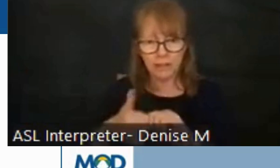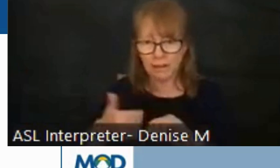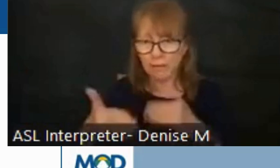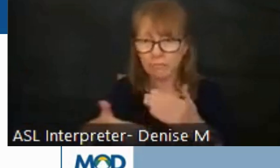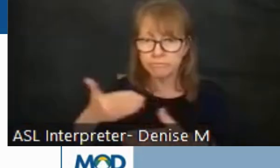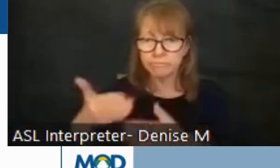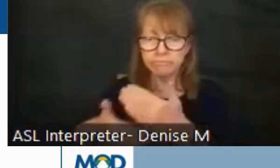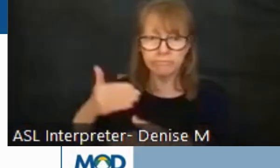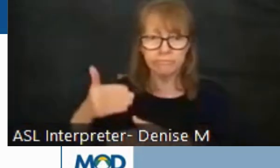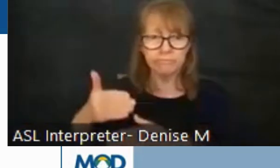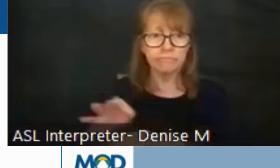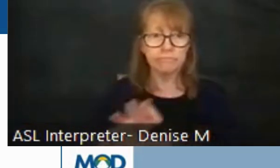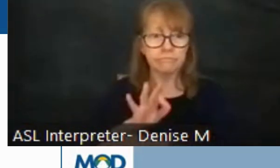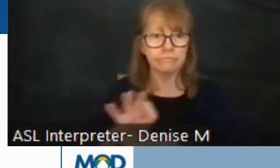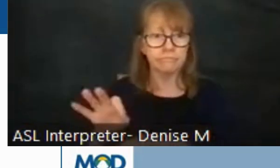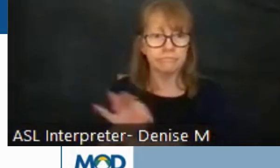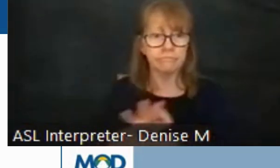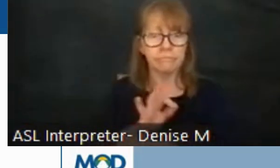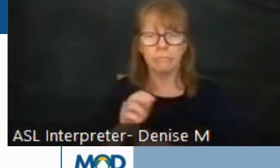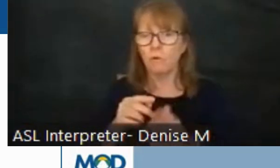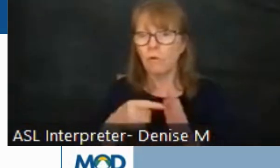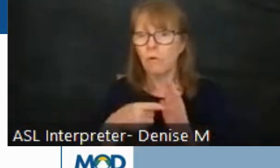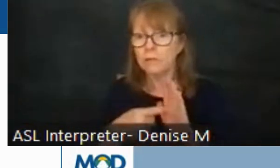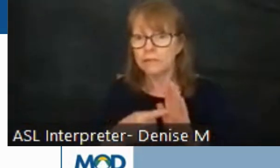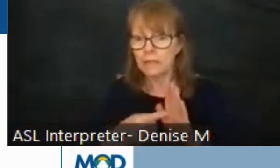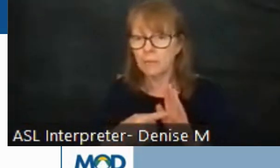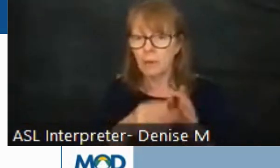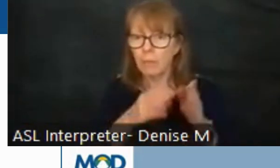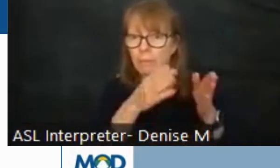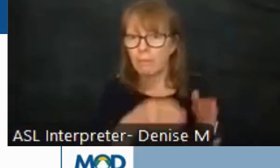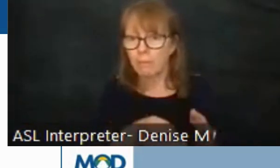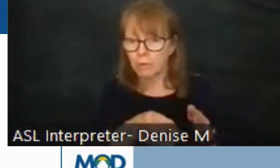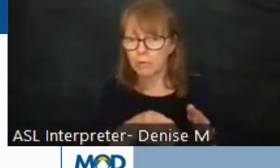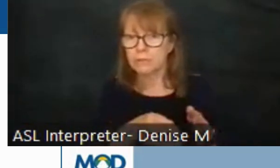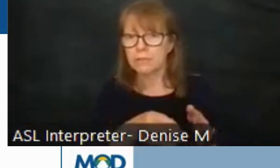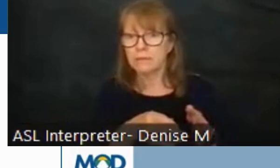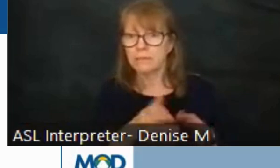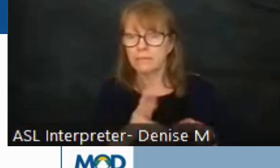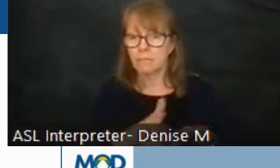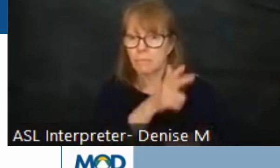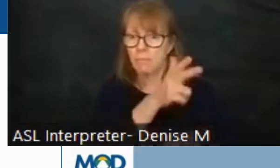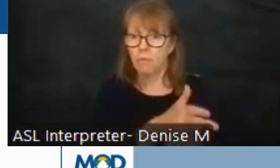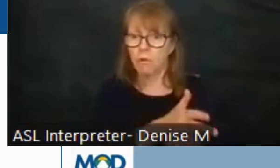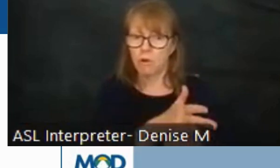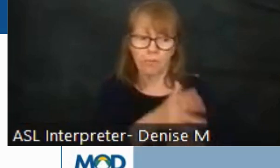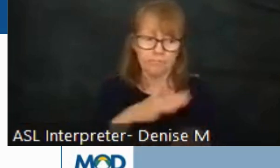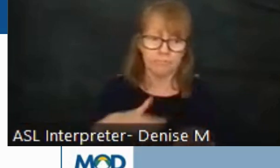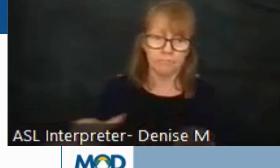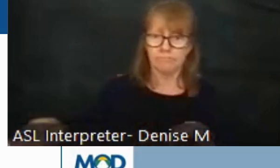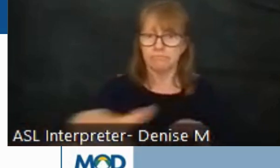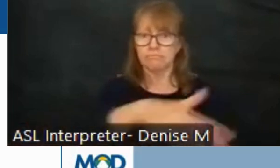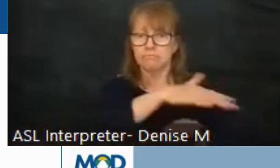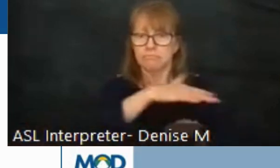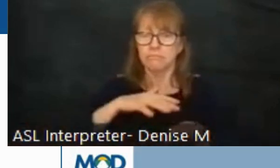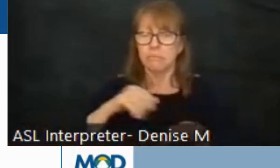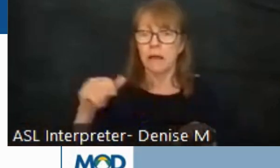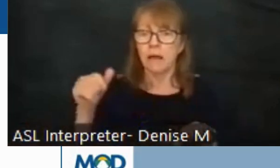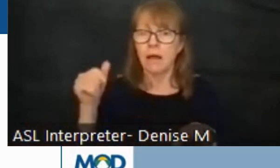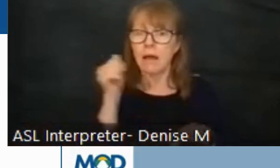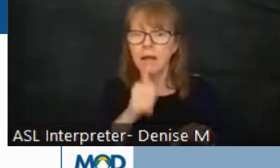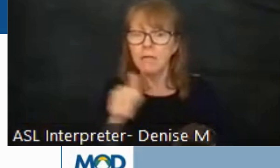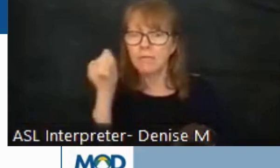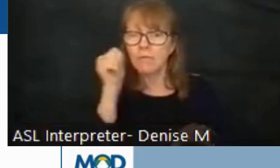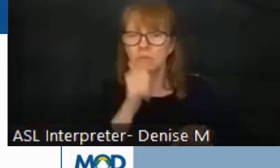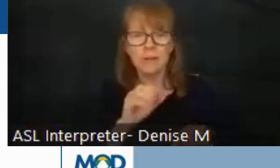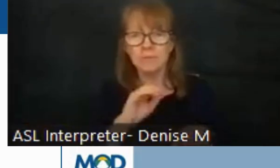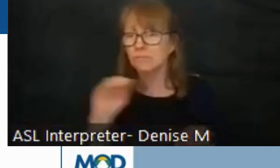example of assigning a parking space to an individual in their housing development when ordinarily the parking is not assigned